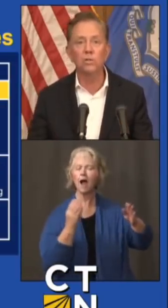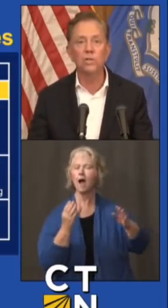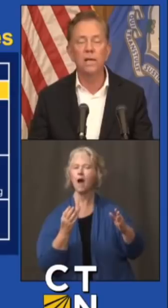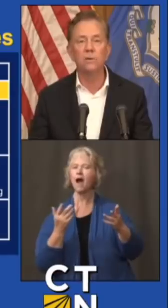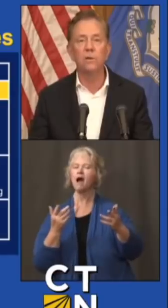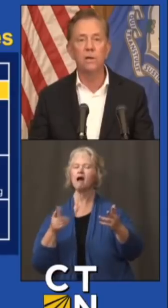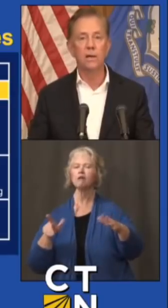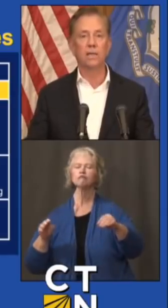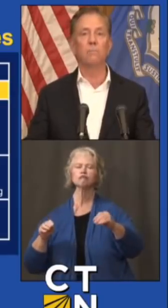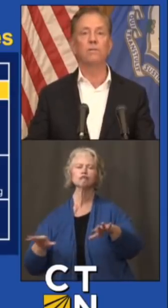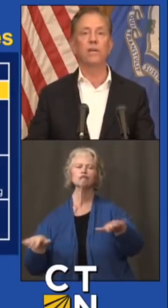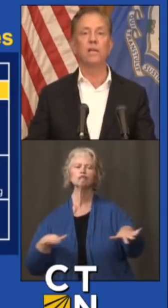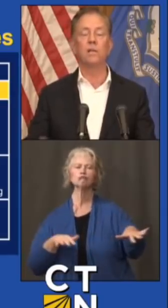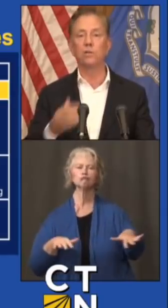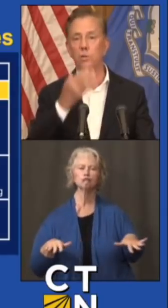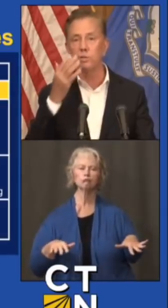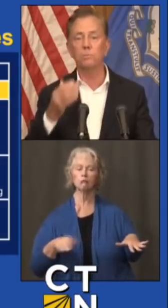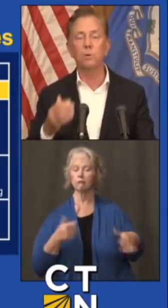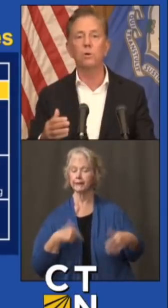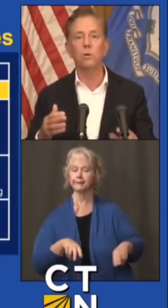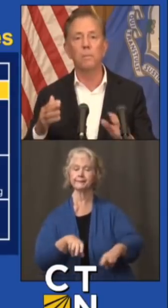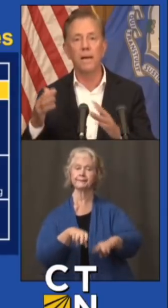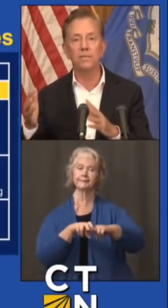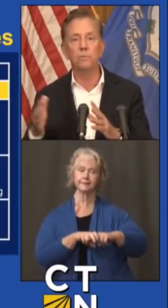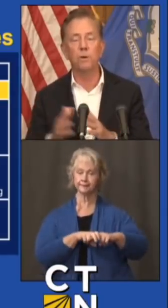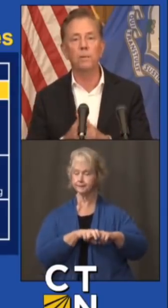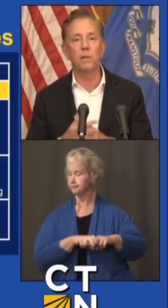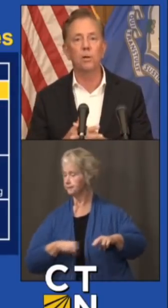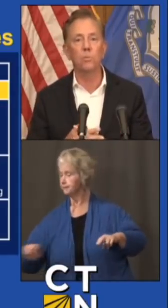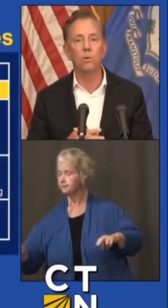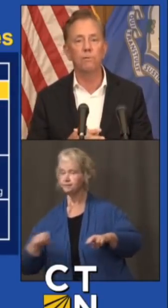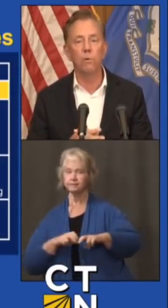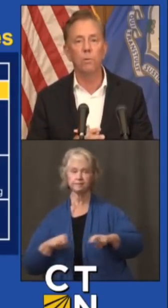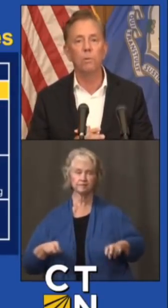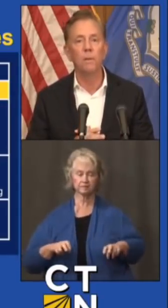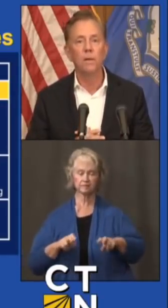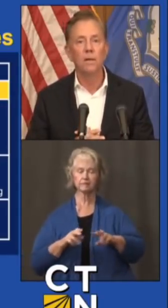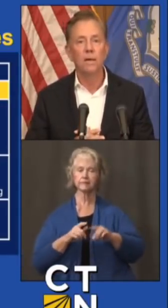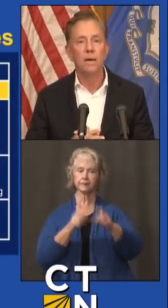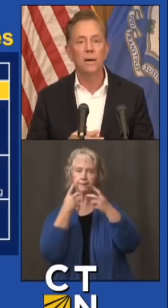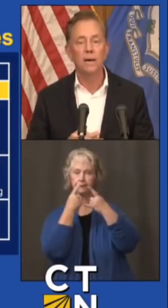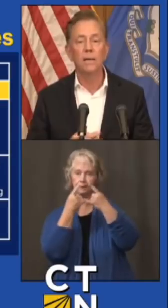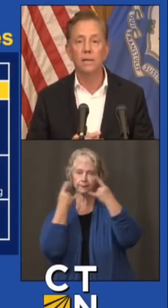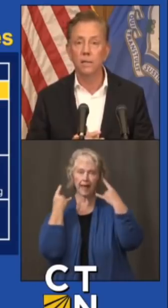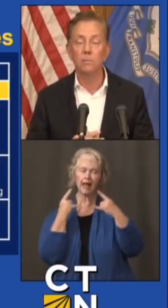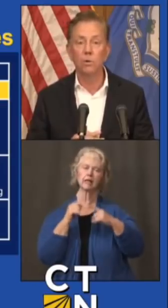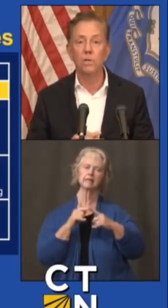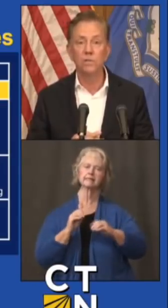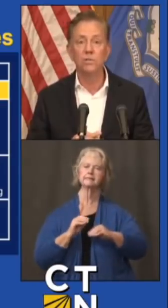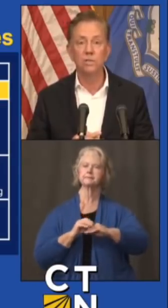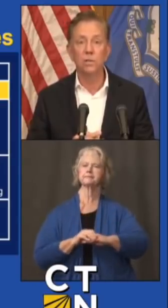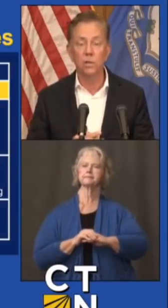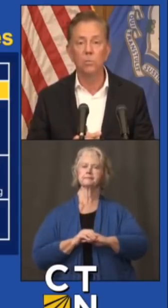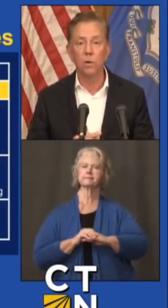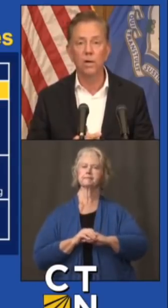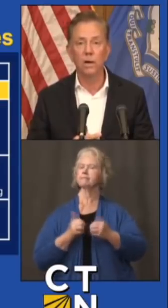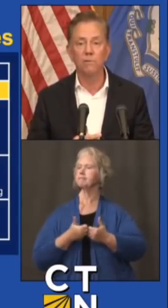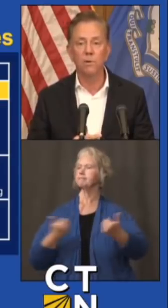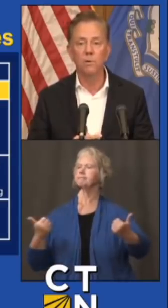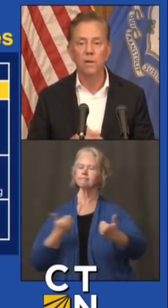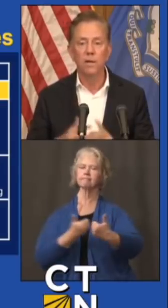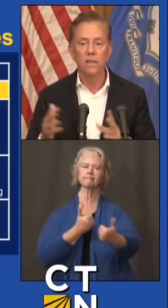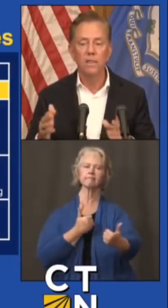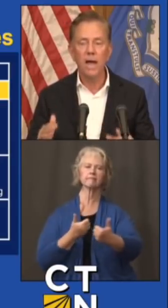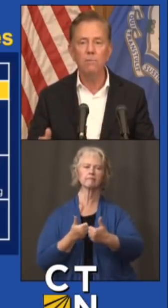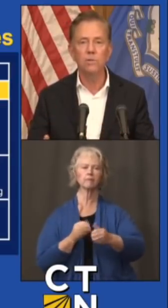guard is down. And then once you get in the church, you put on your mask, probably a little more formal and a little more distanced and a little more